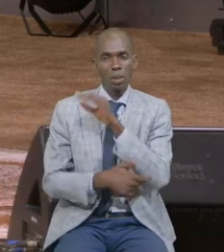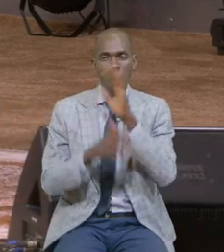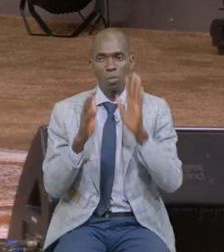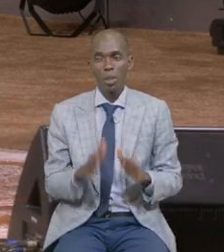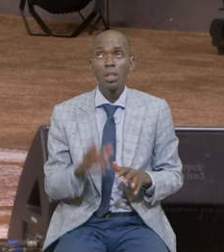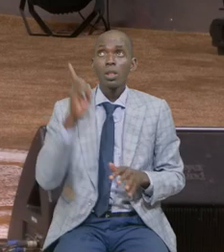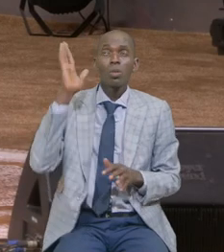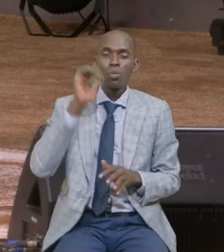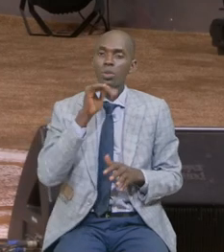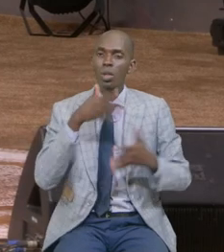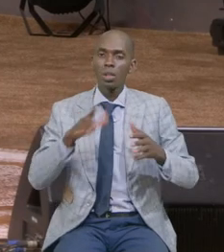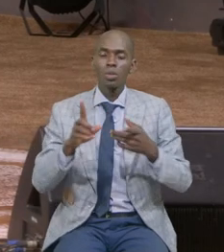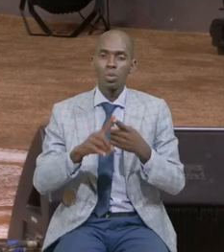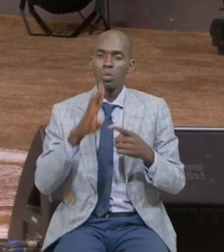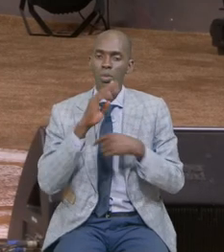than yeah